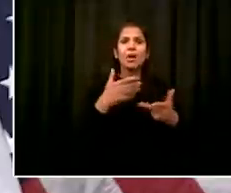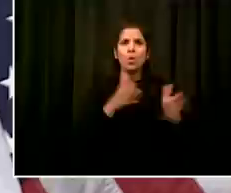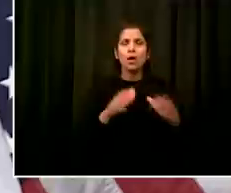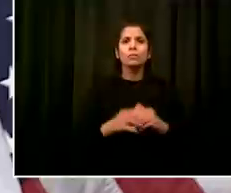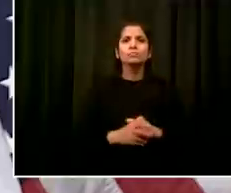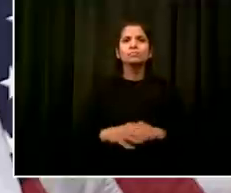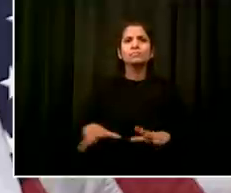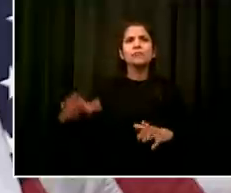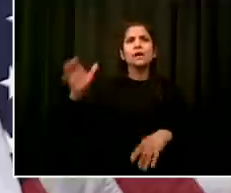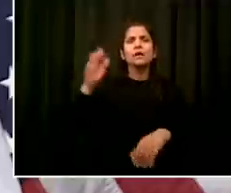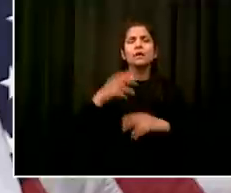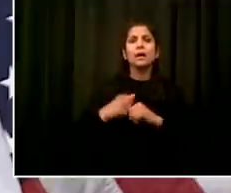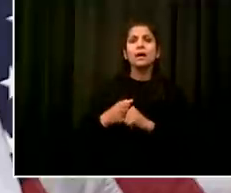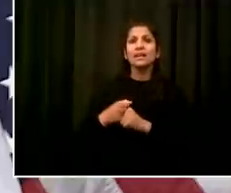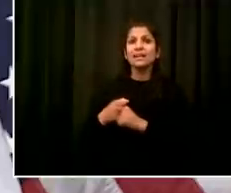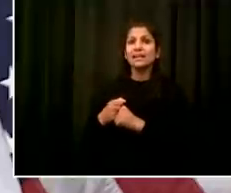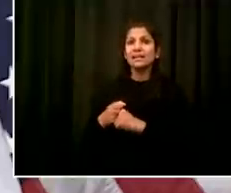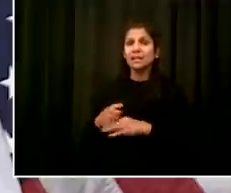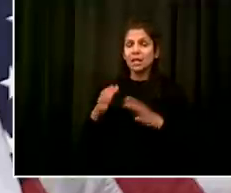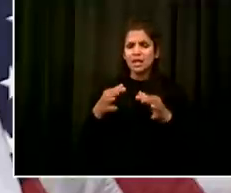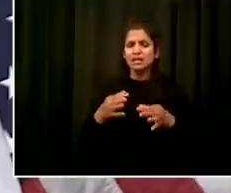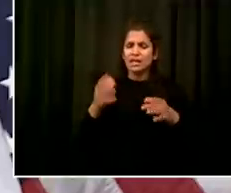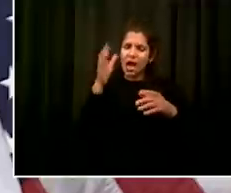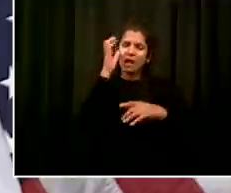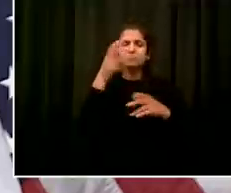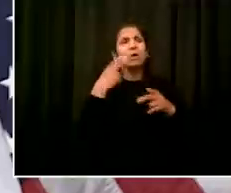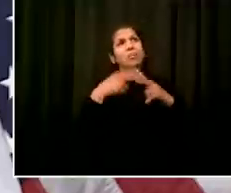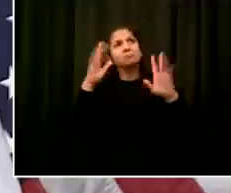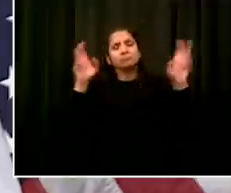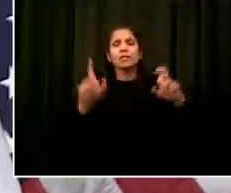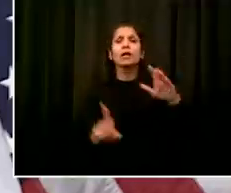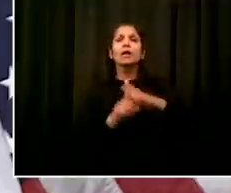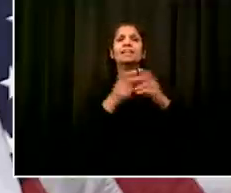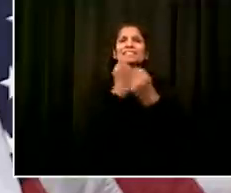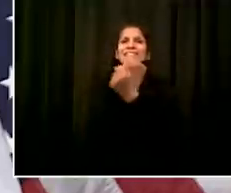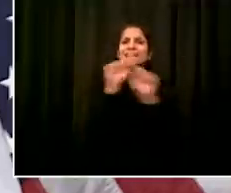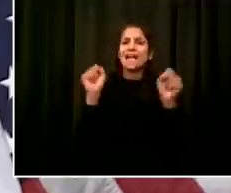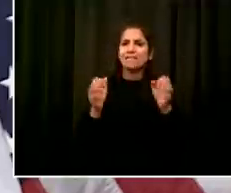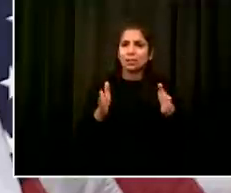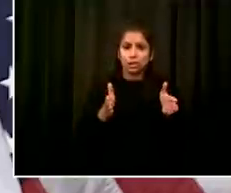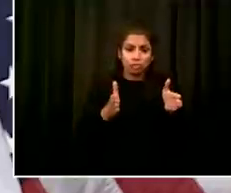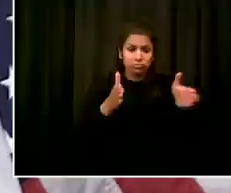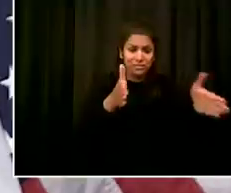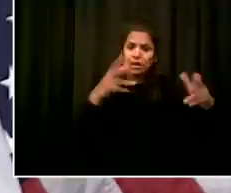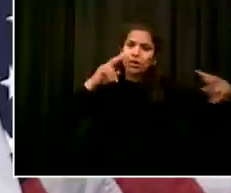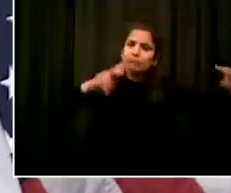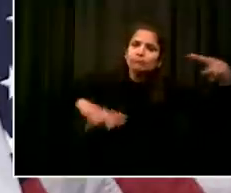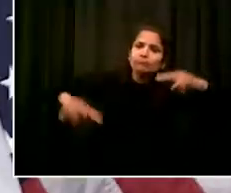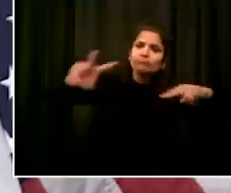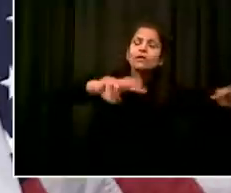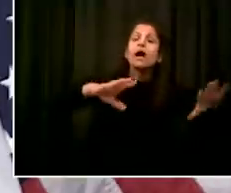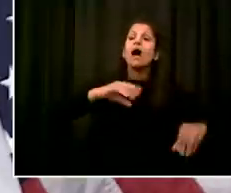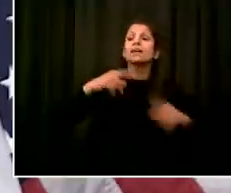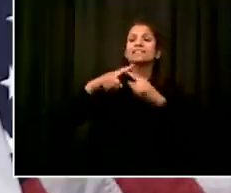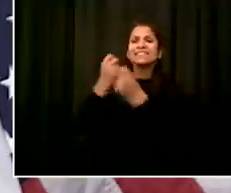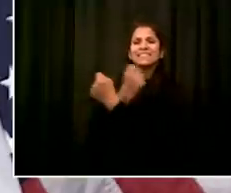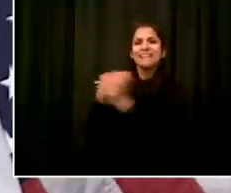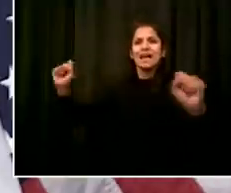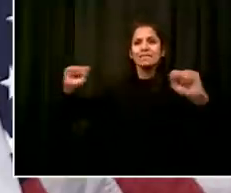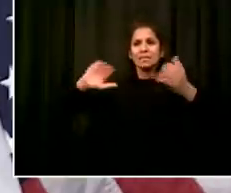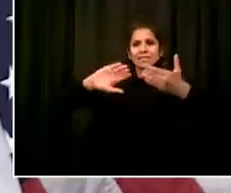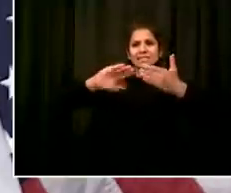did both those things together, Gloria. Increased the police force and created the Beacon programs that had such a